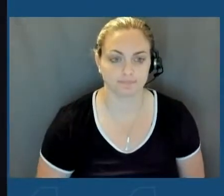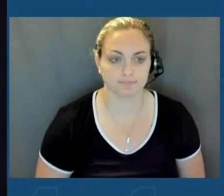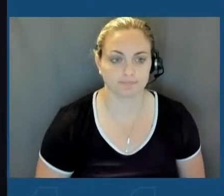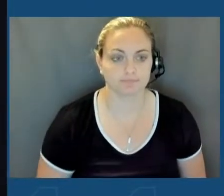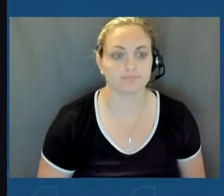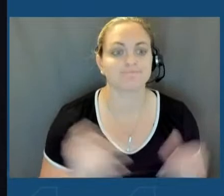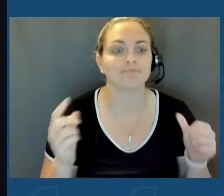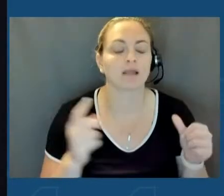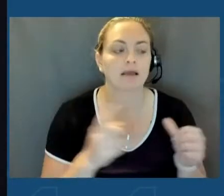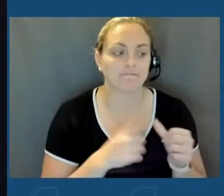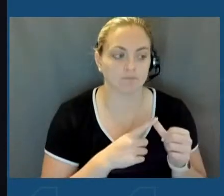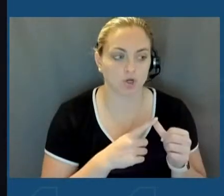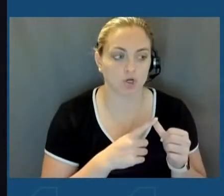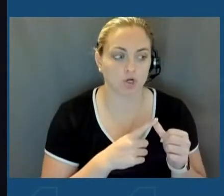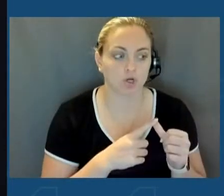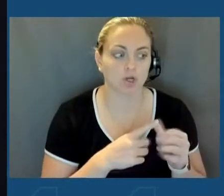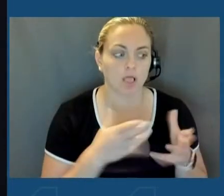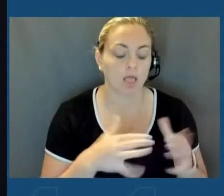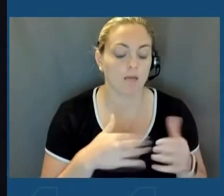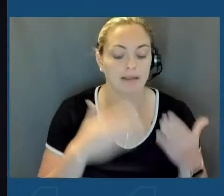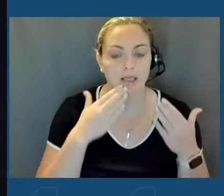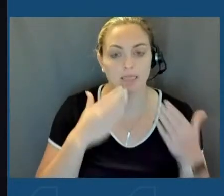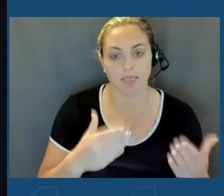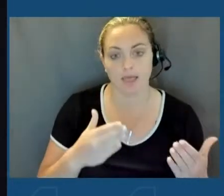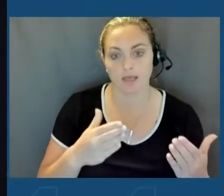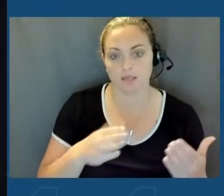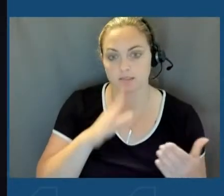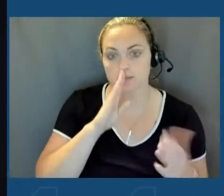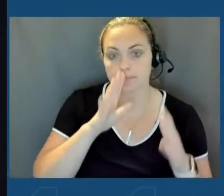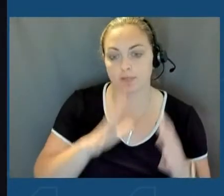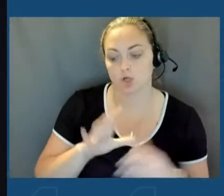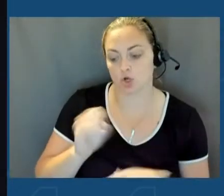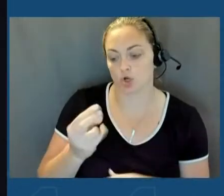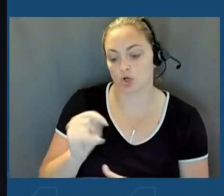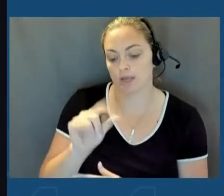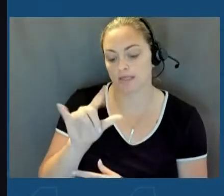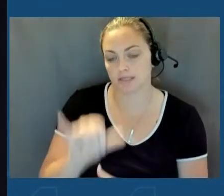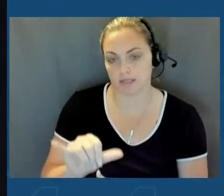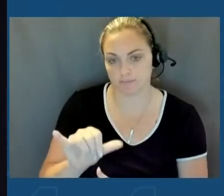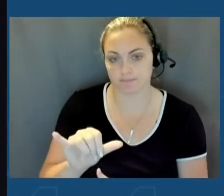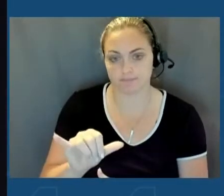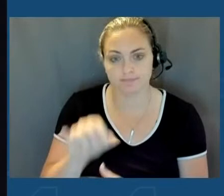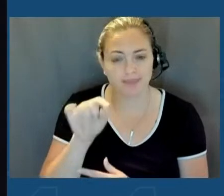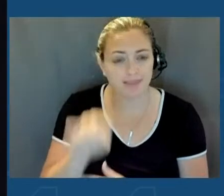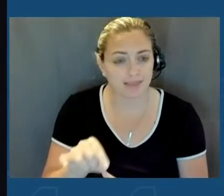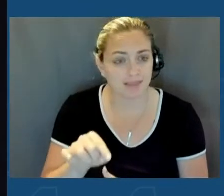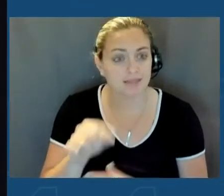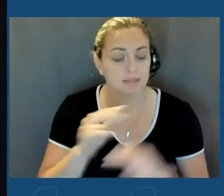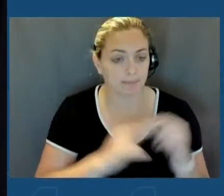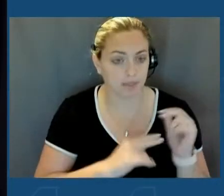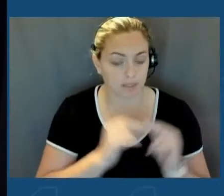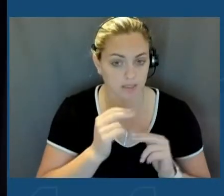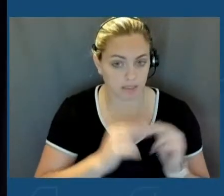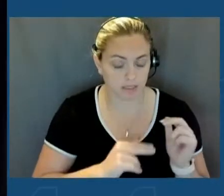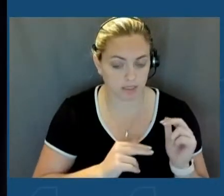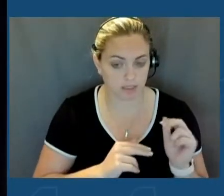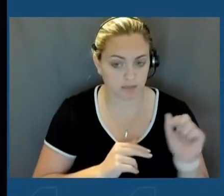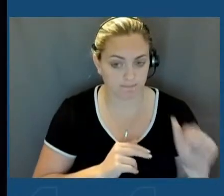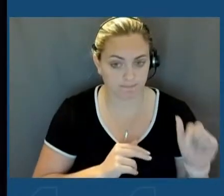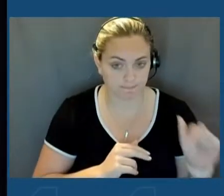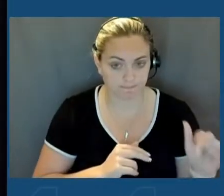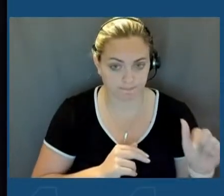First, allow me to thank Speaker Hasty, because this is the building